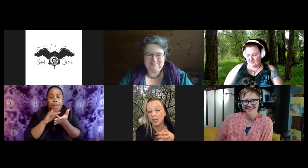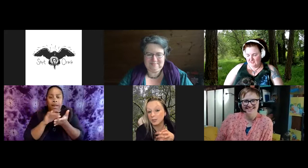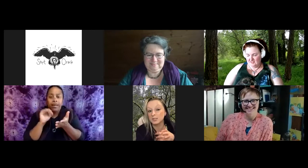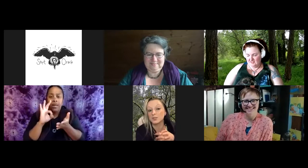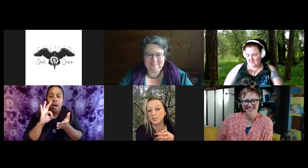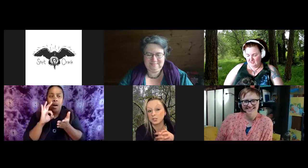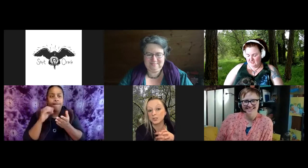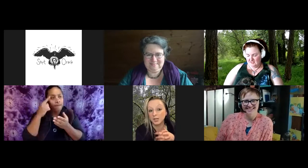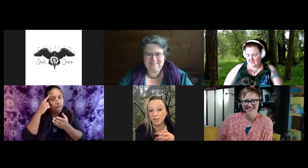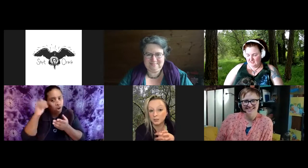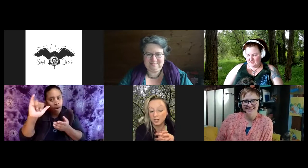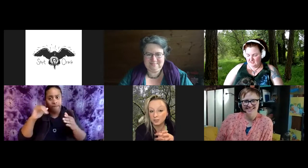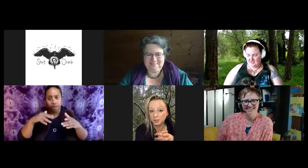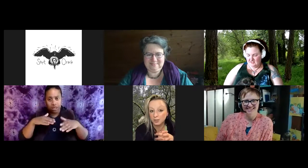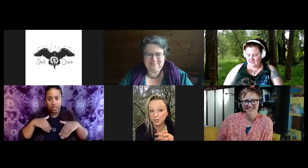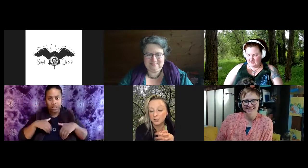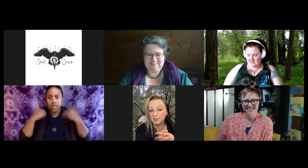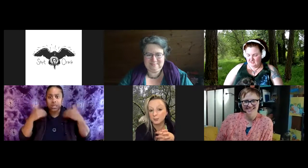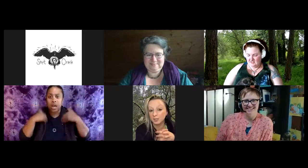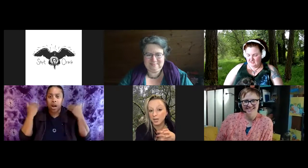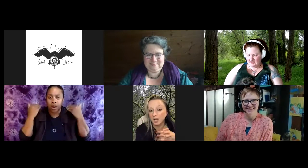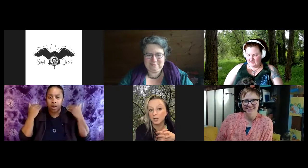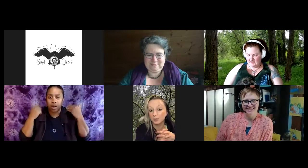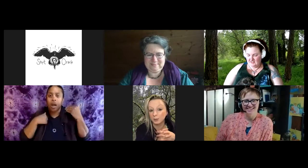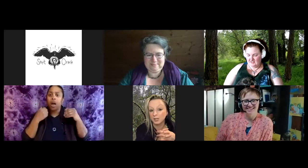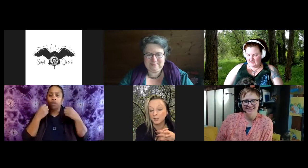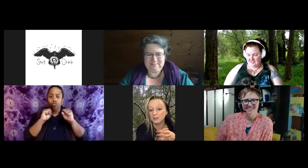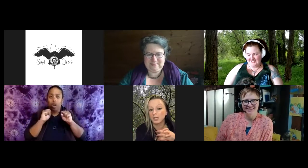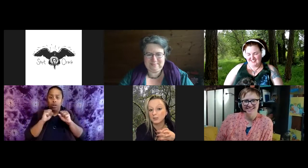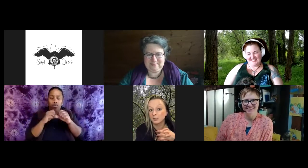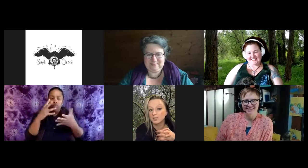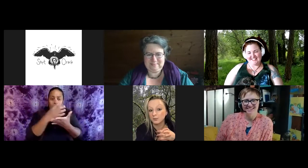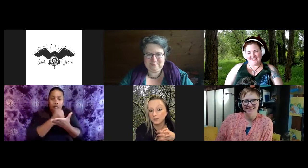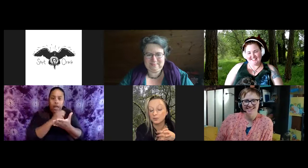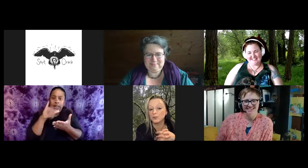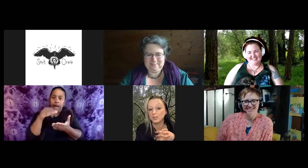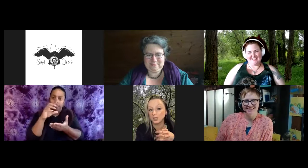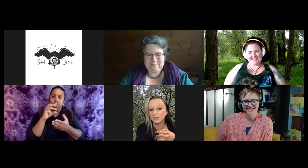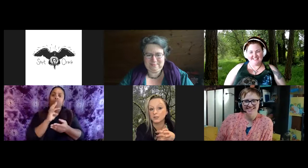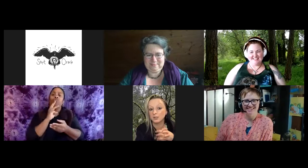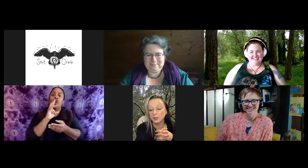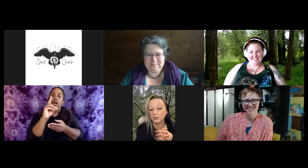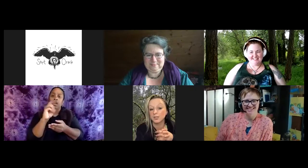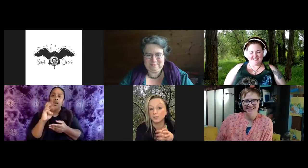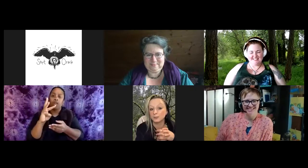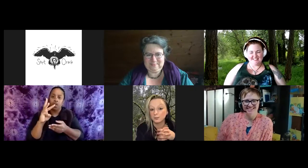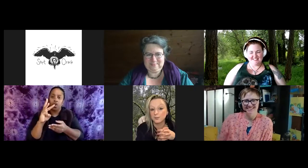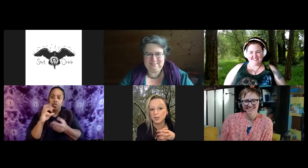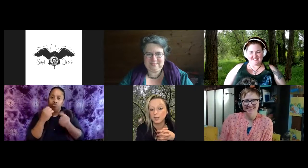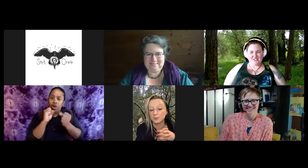that's always a tradition that I try to do. I try to stick my jar out under a plant so I can see if there's dew to collect in the